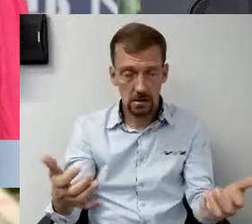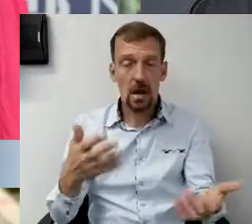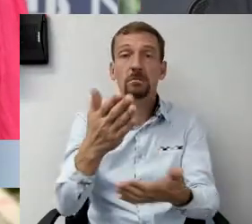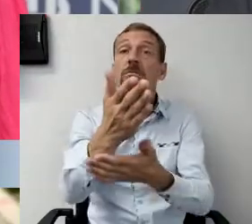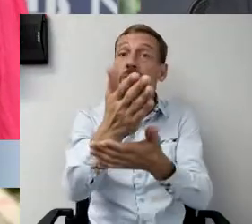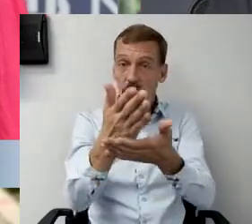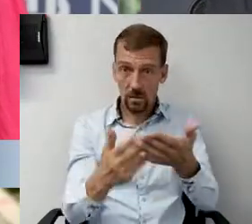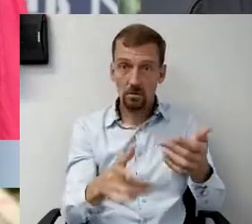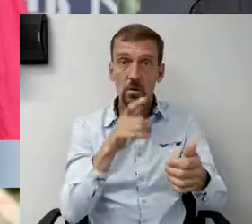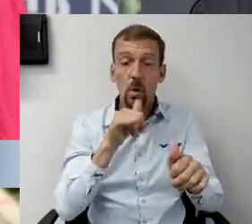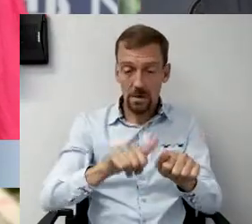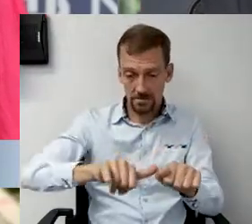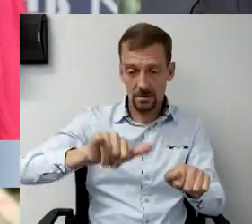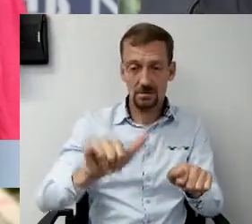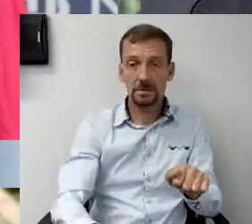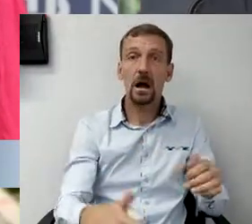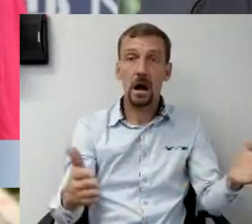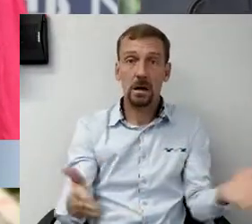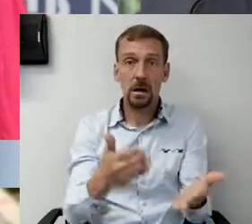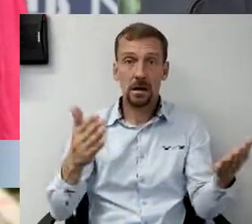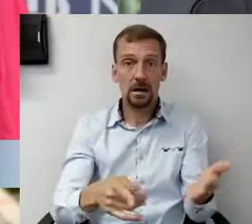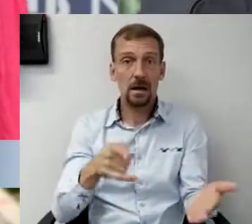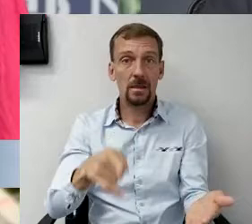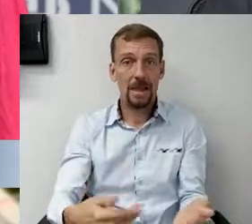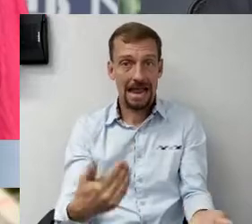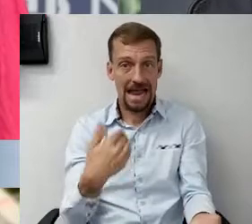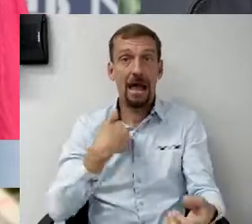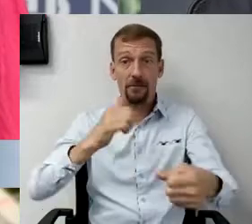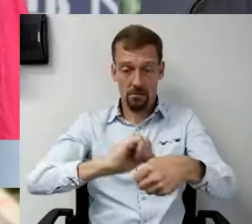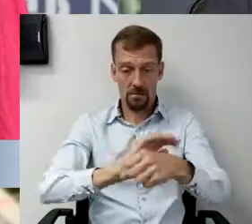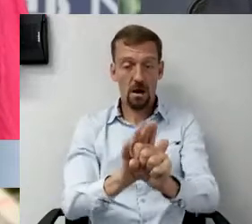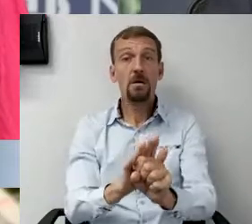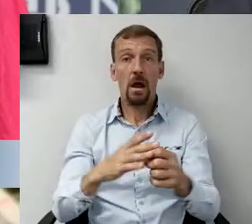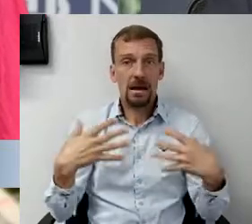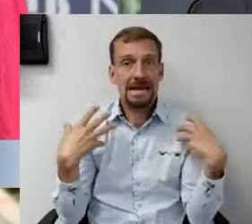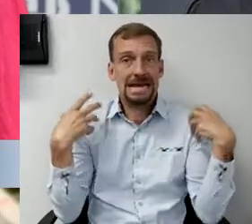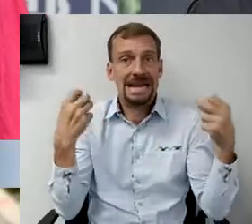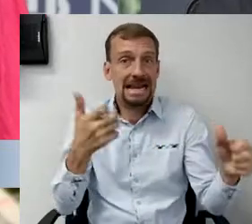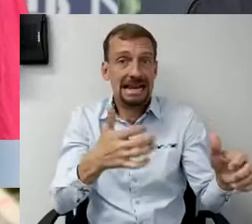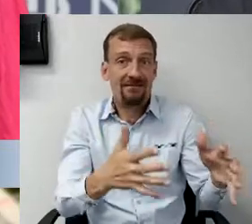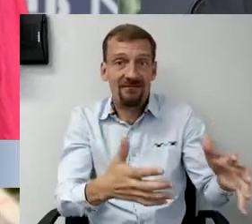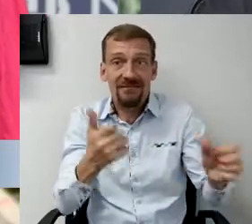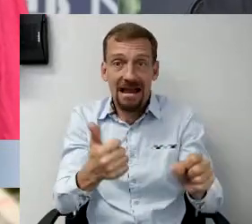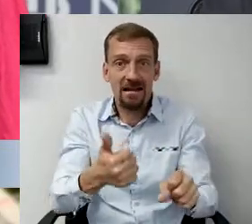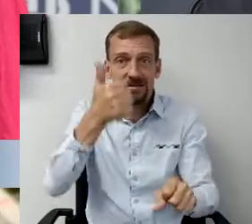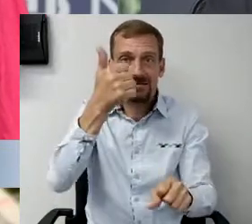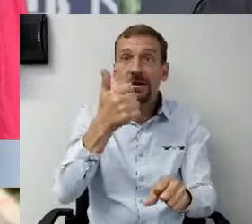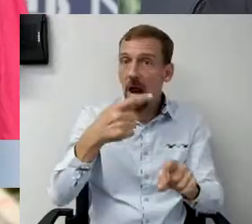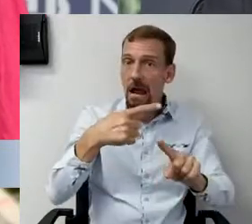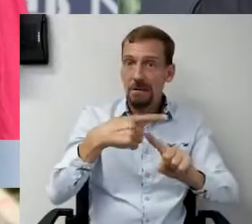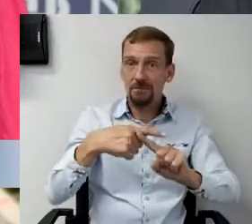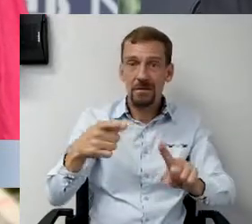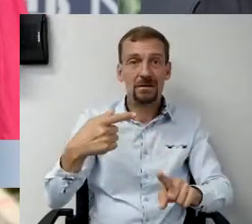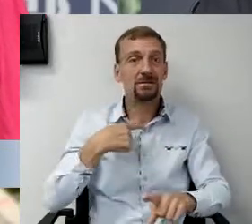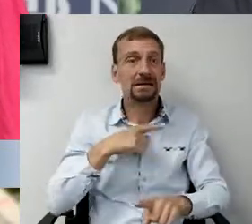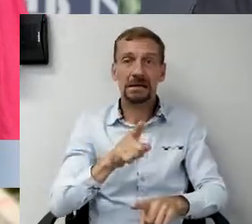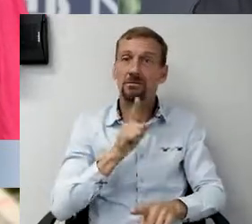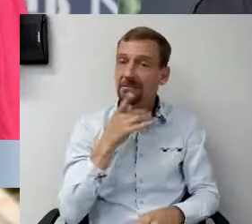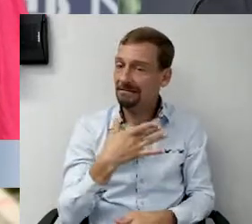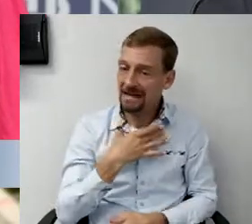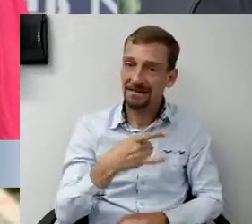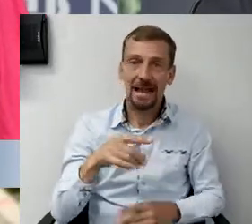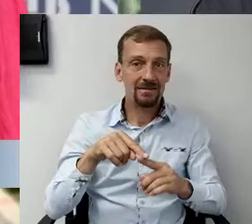getting better a little bit quicker. So those are all good signs. And again, I don't want to lose any of that